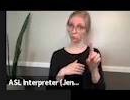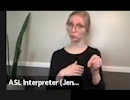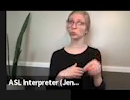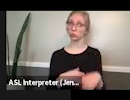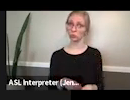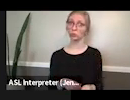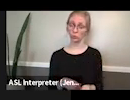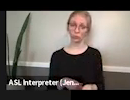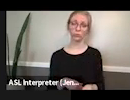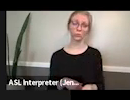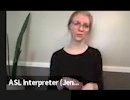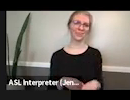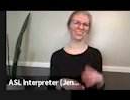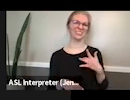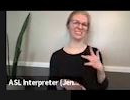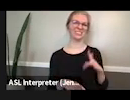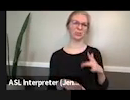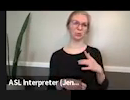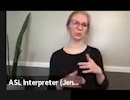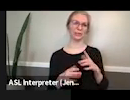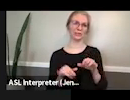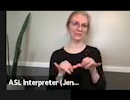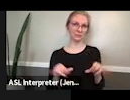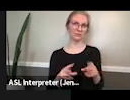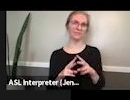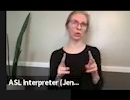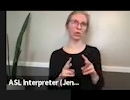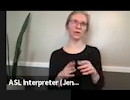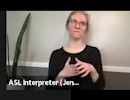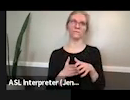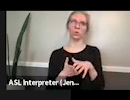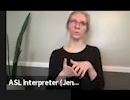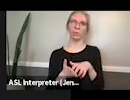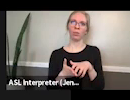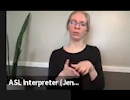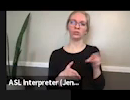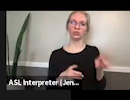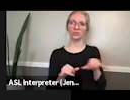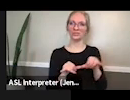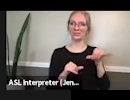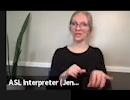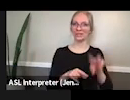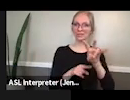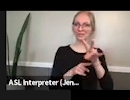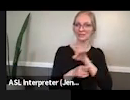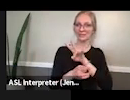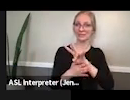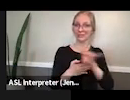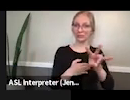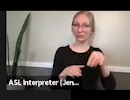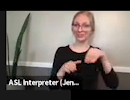sensory systems are very vulnerable. Or to hear, she spent 7 weeks in the NICU.